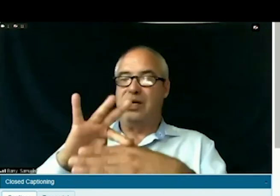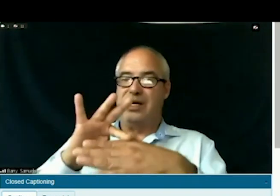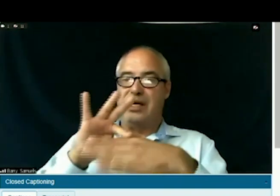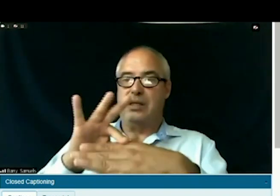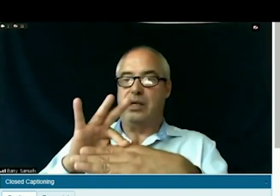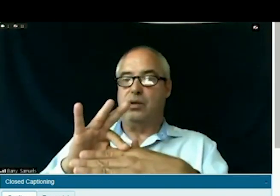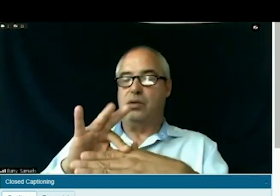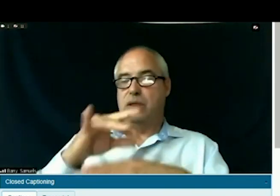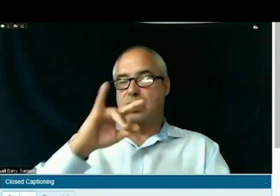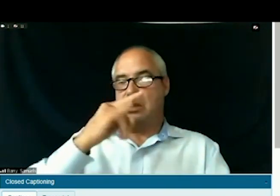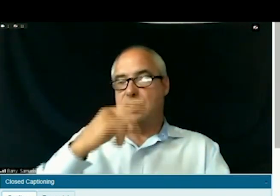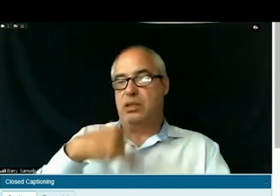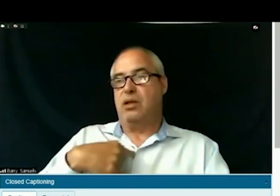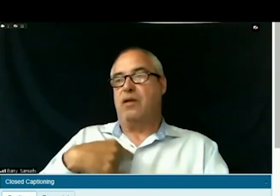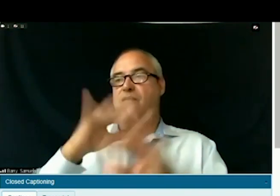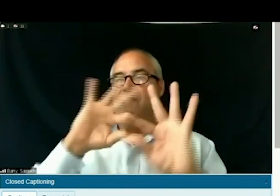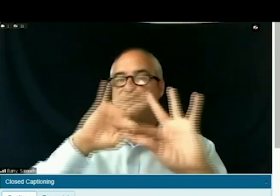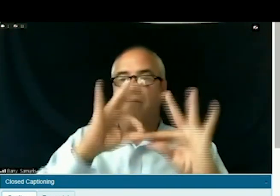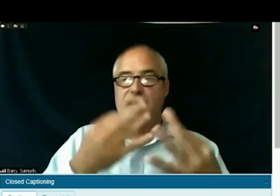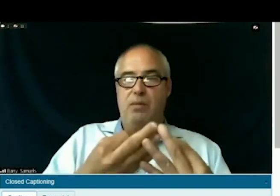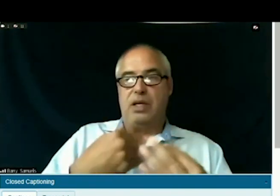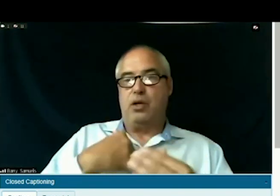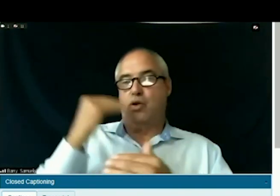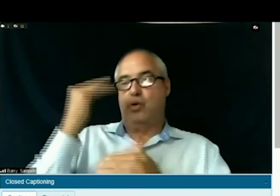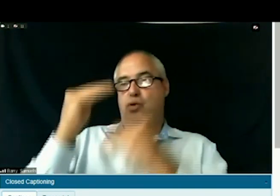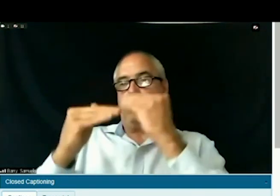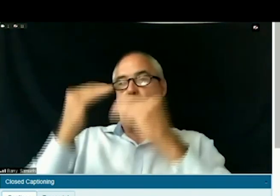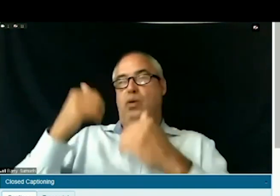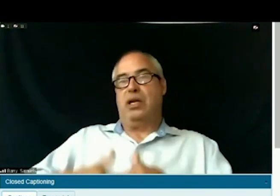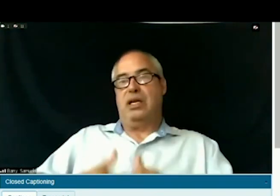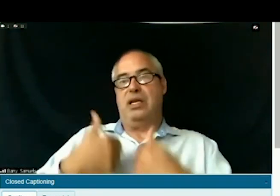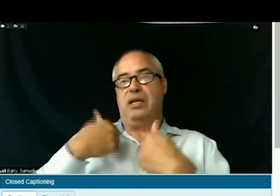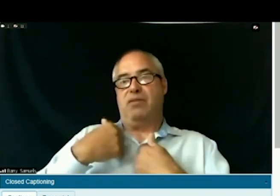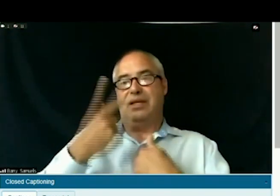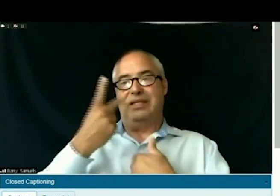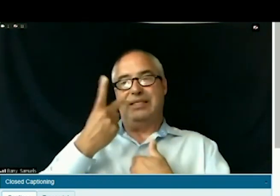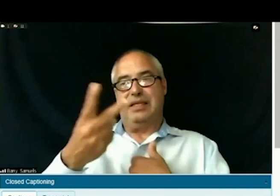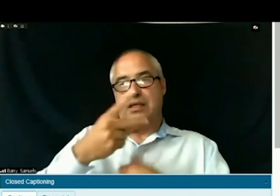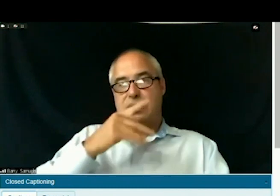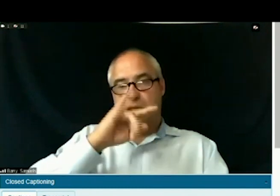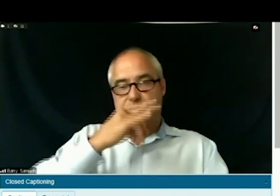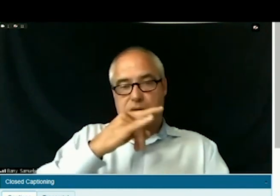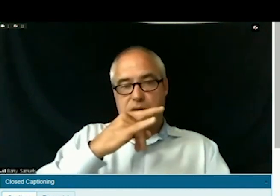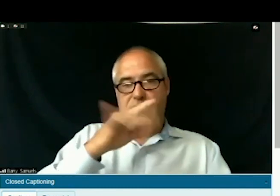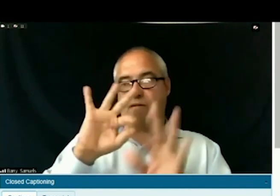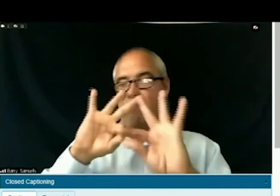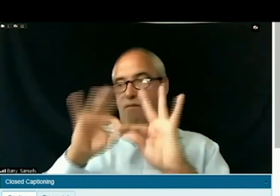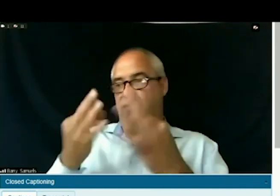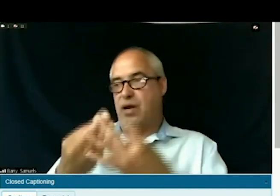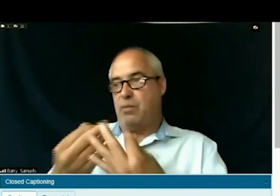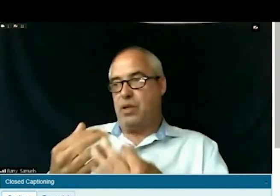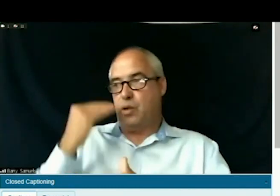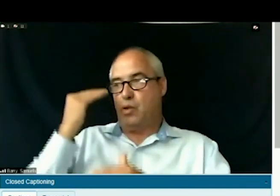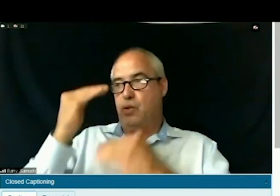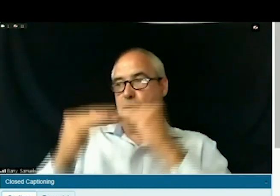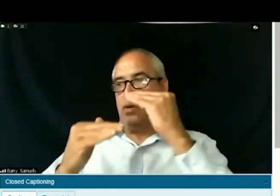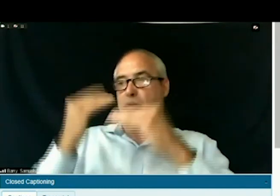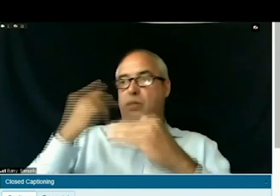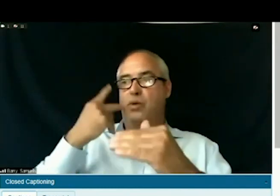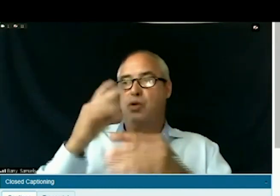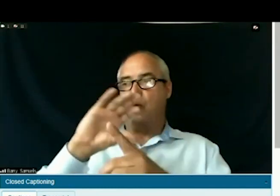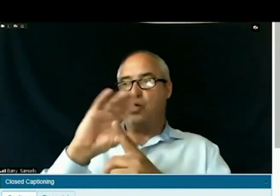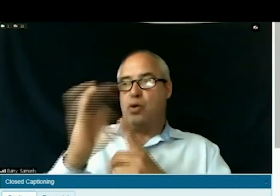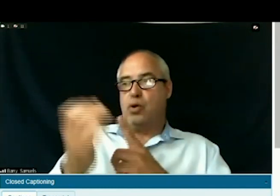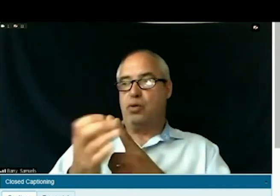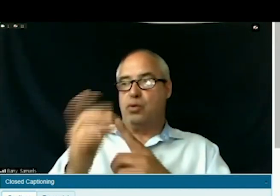the child, family, and adult are living. And then we'd look at that child, family, adult, again, within the cultural context of the communities in